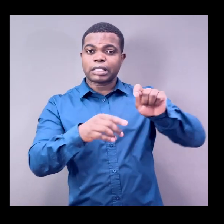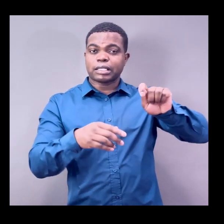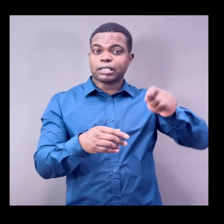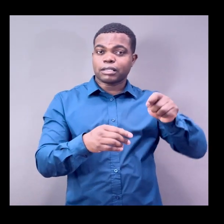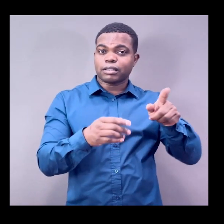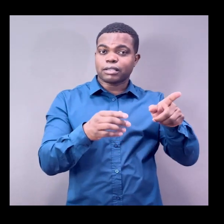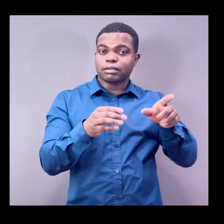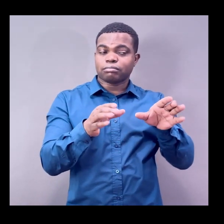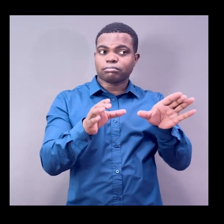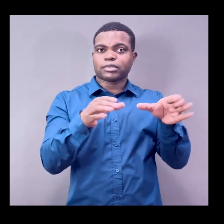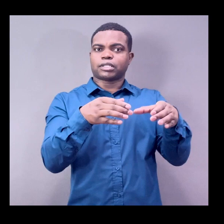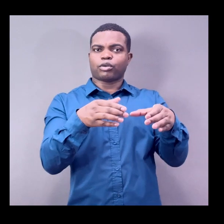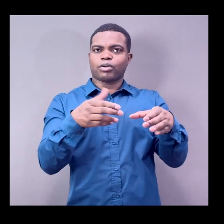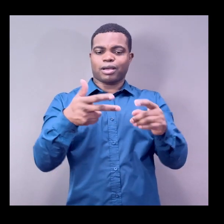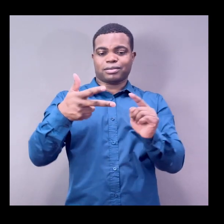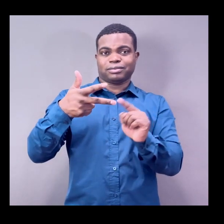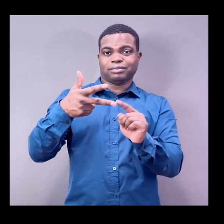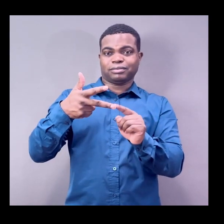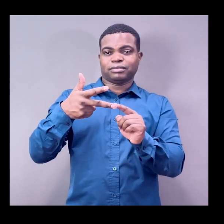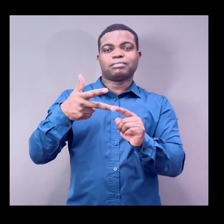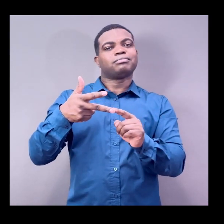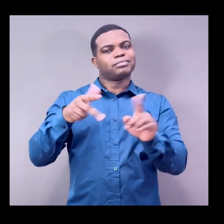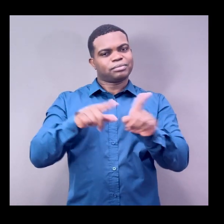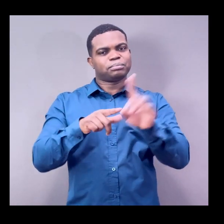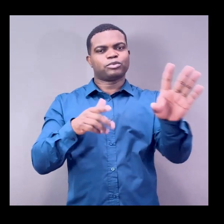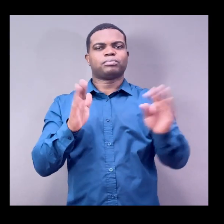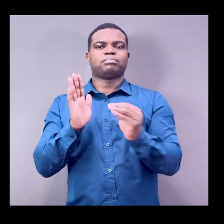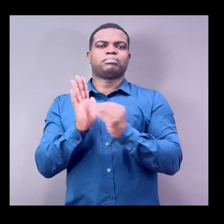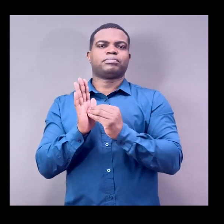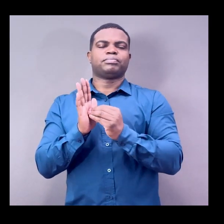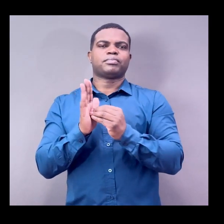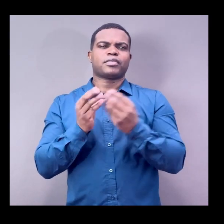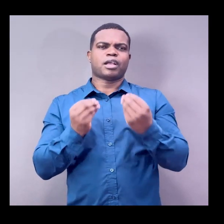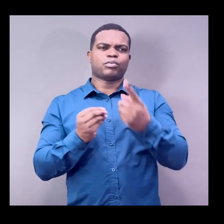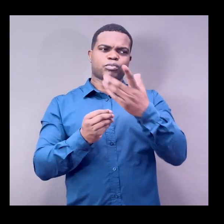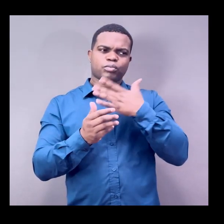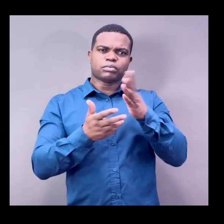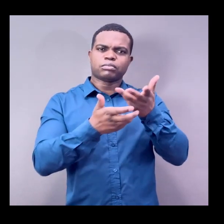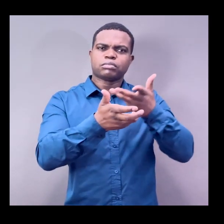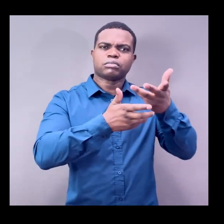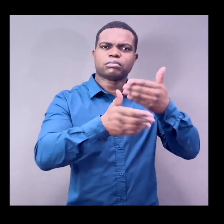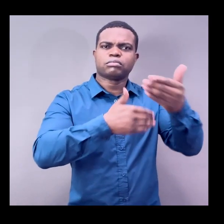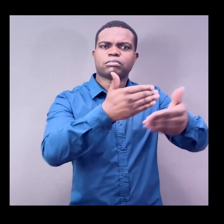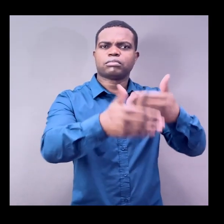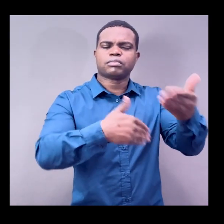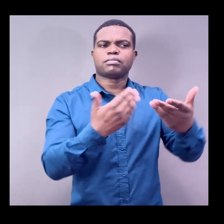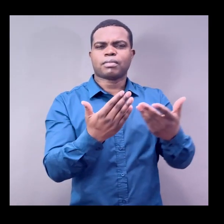their interests. How you are going to be mapping your stakeholder.